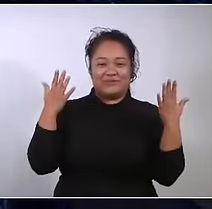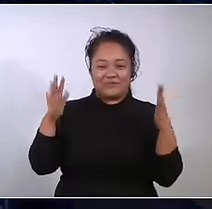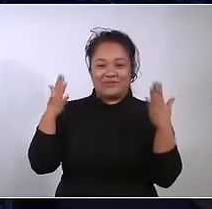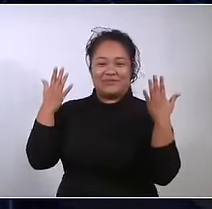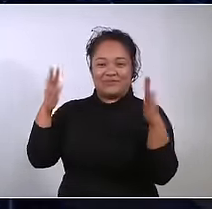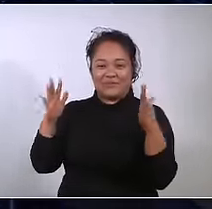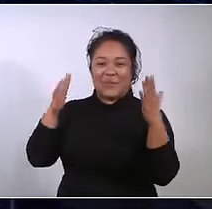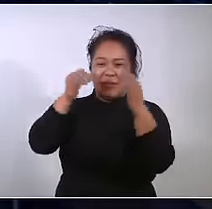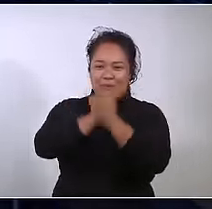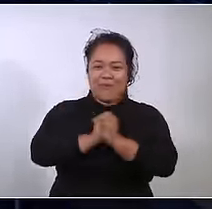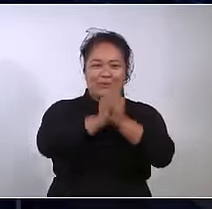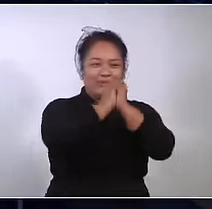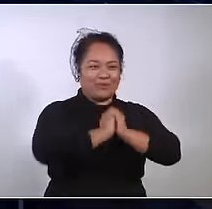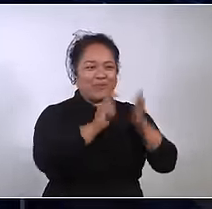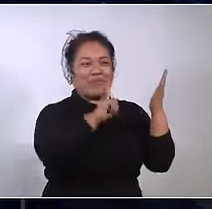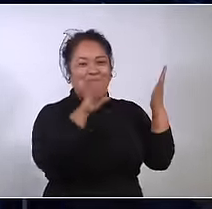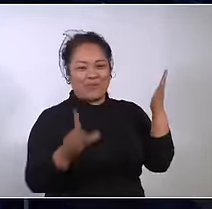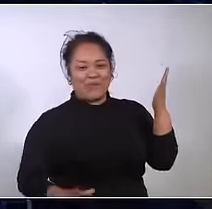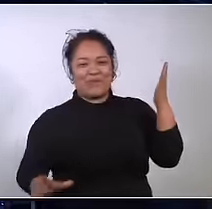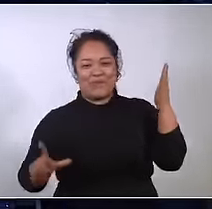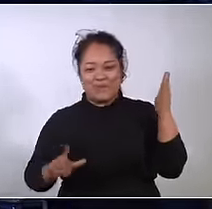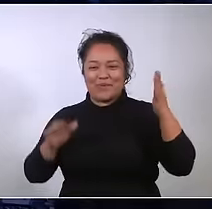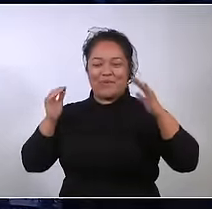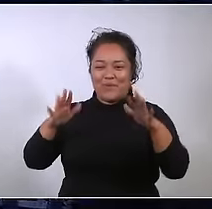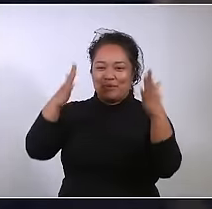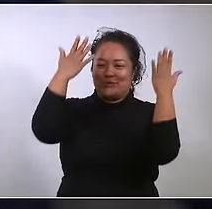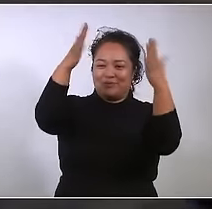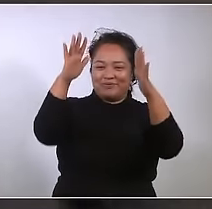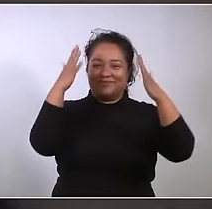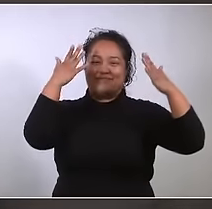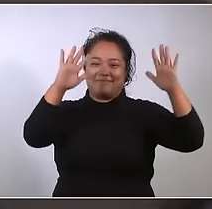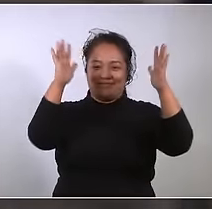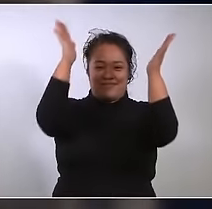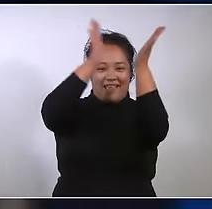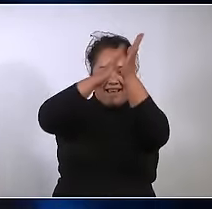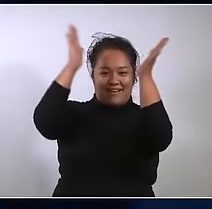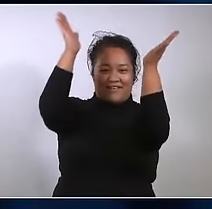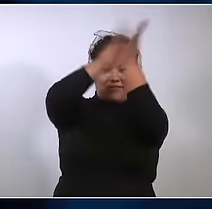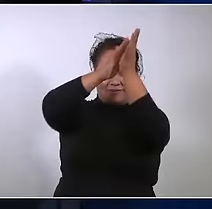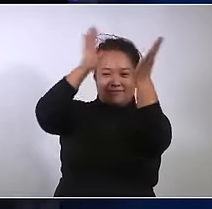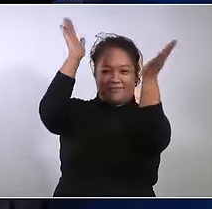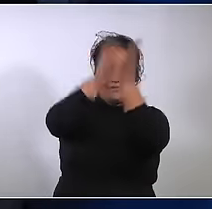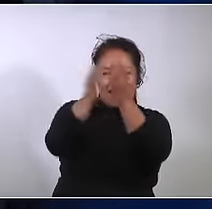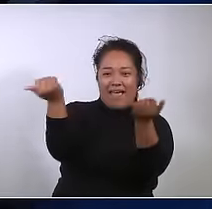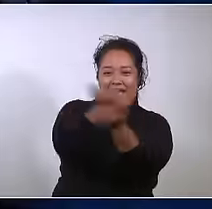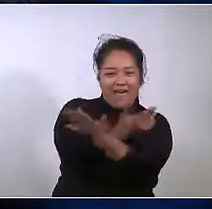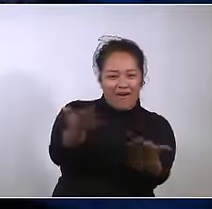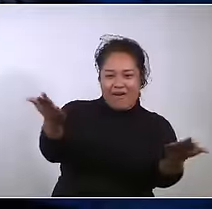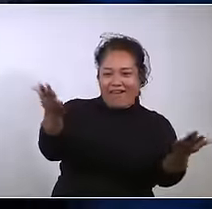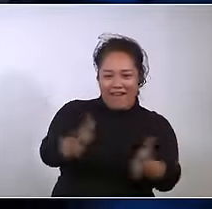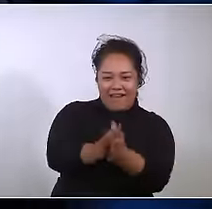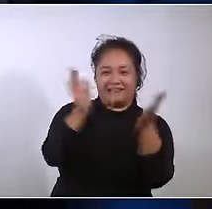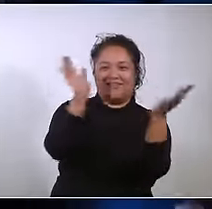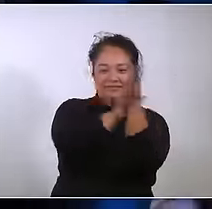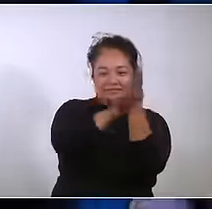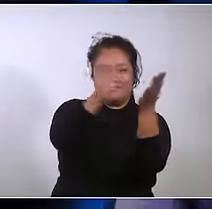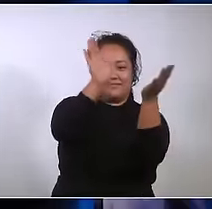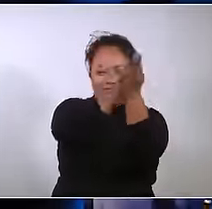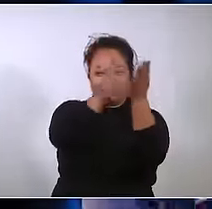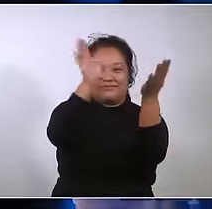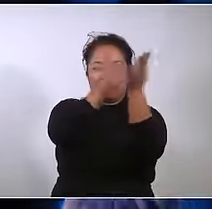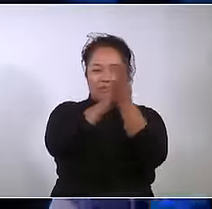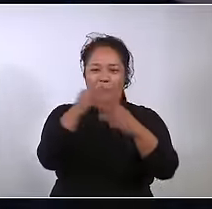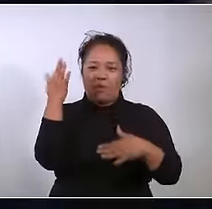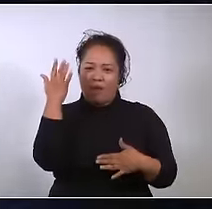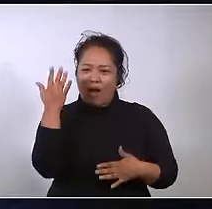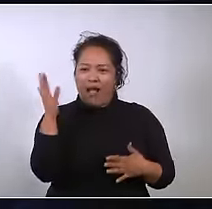Come on, worship the Lord with us one more time. Everybody put your hands up like this. Everybody put your hands up like this. What